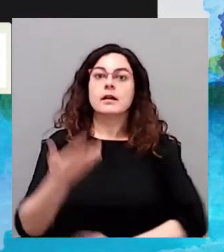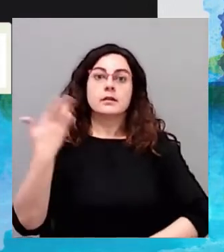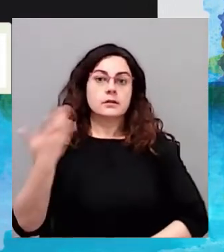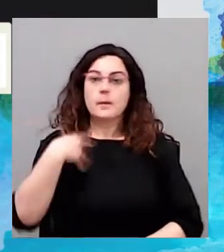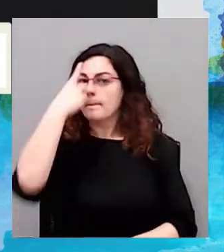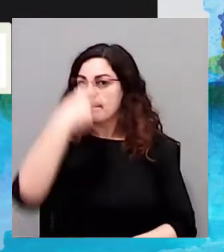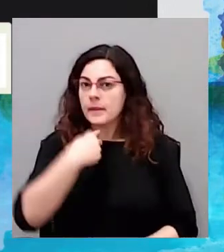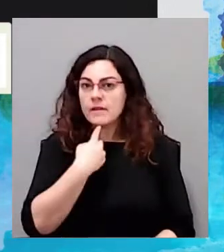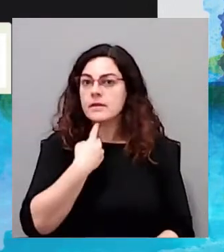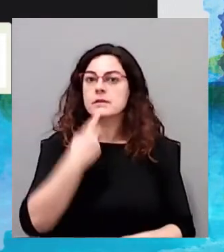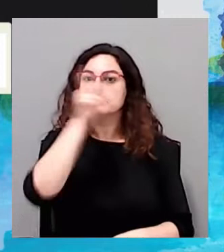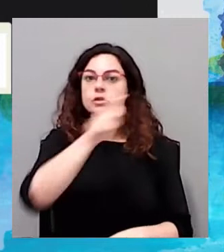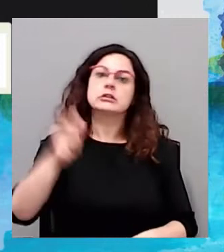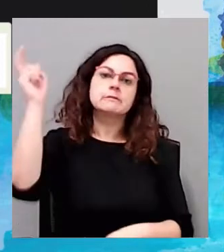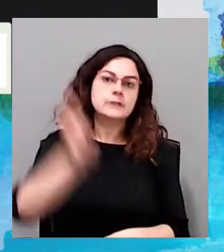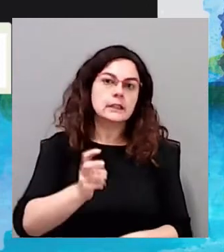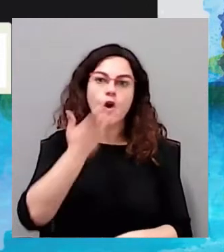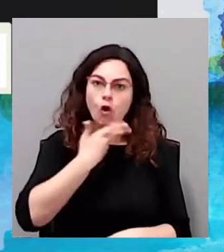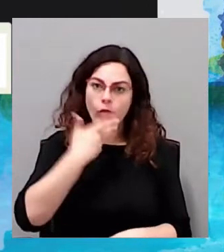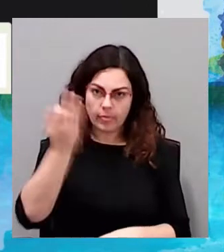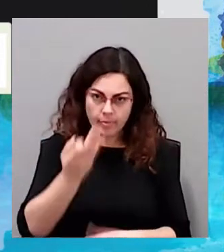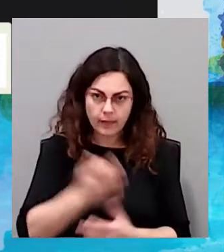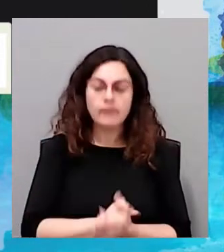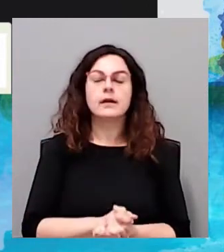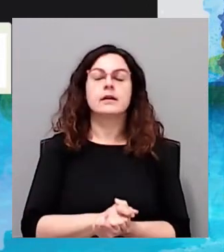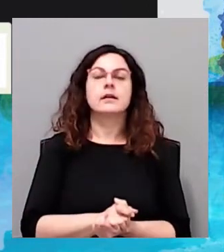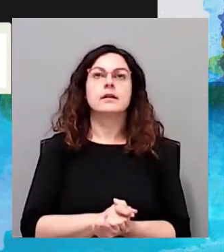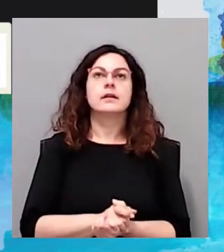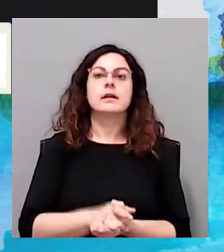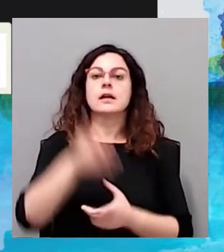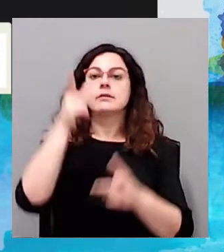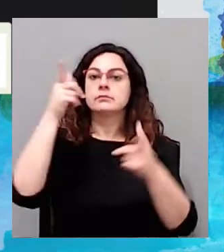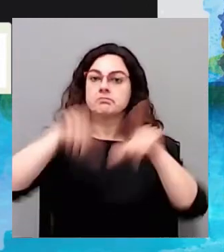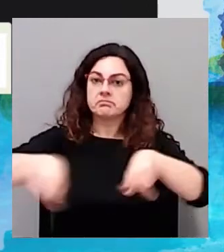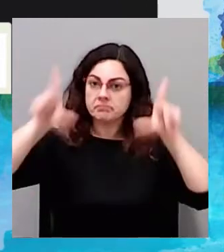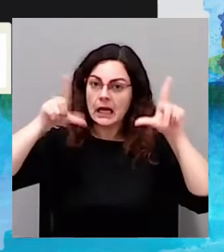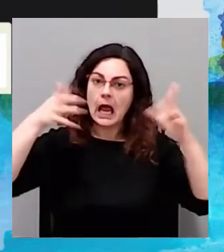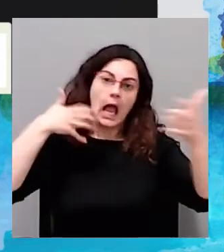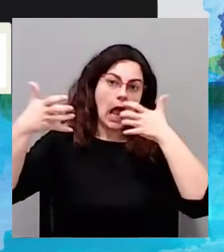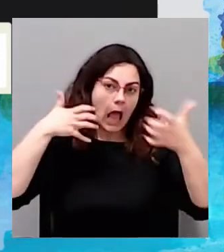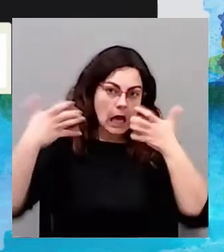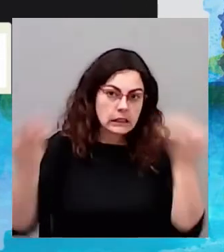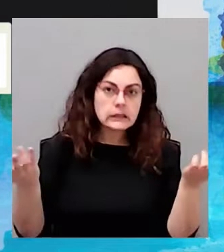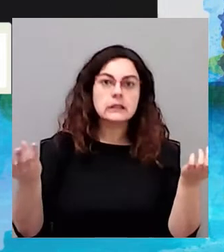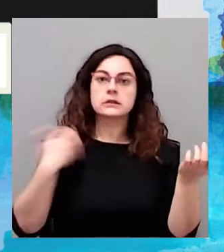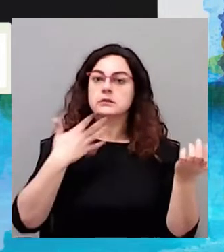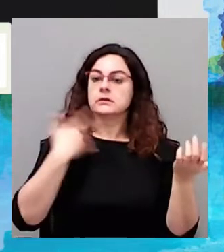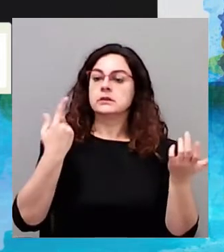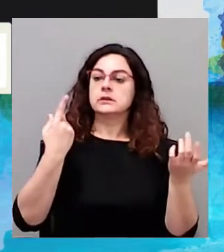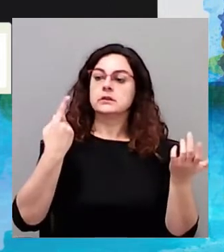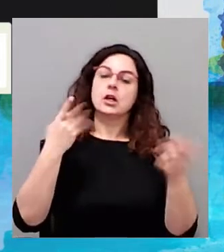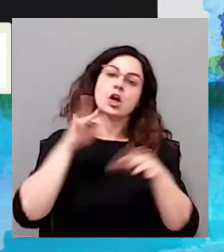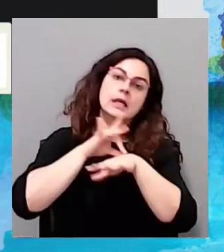we want to know the profile of the visitor, the selection of the artworks. If we're going to create an